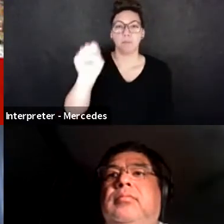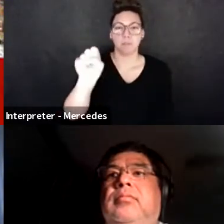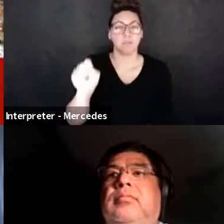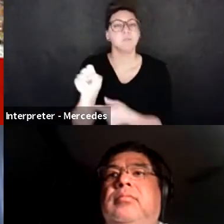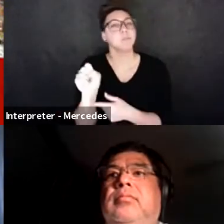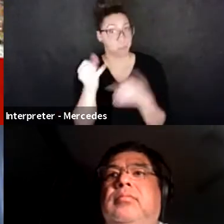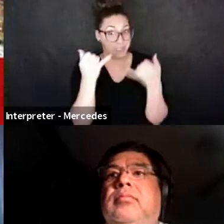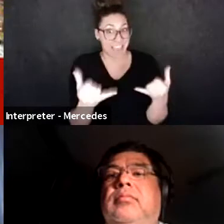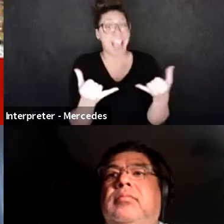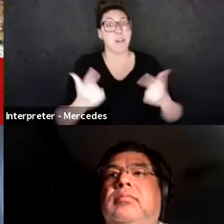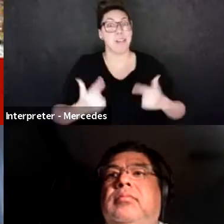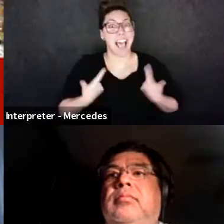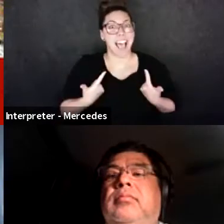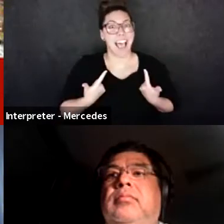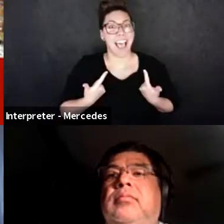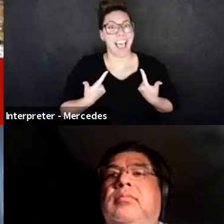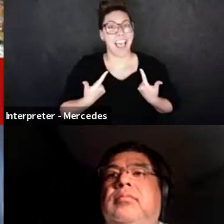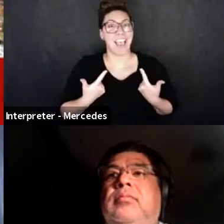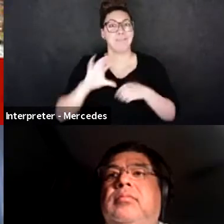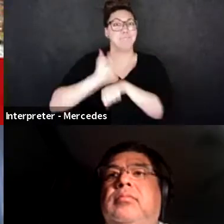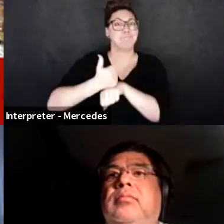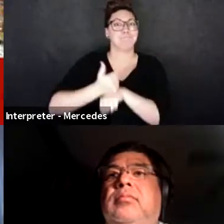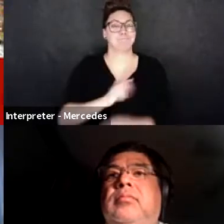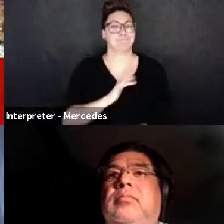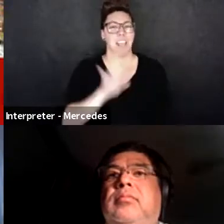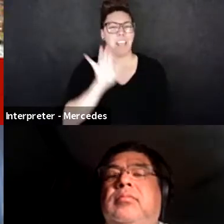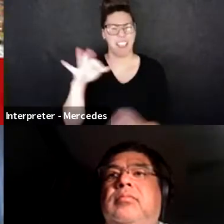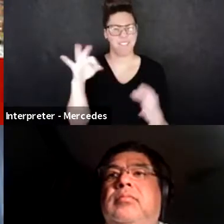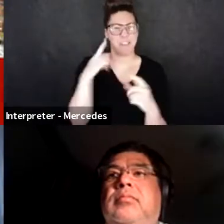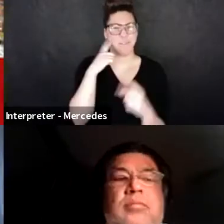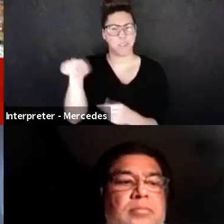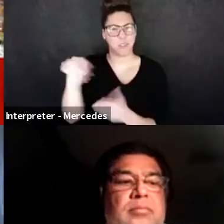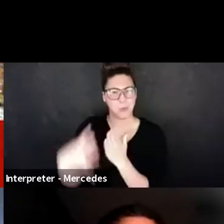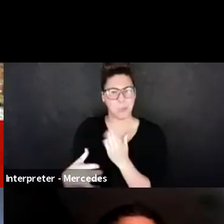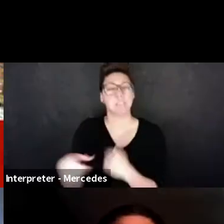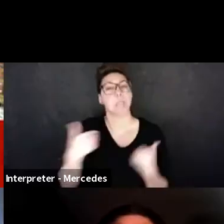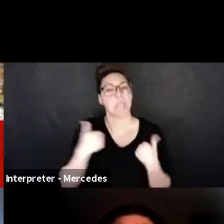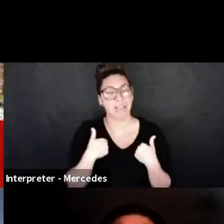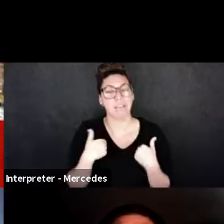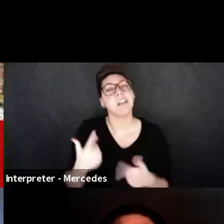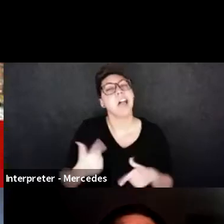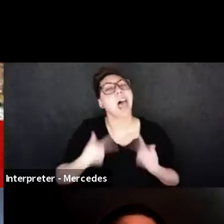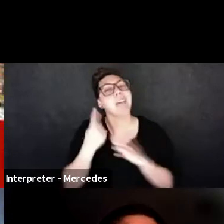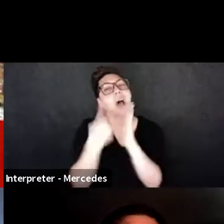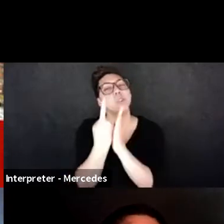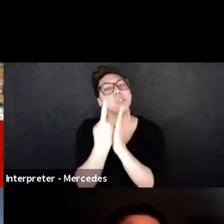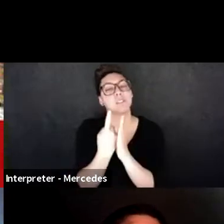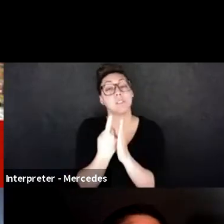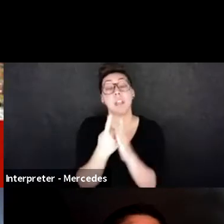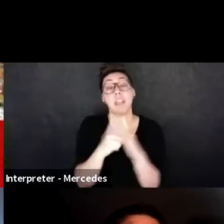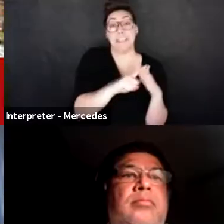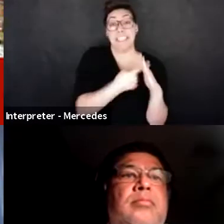launched live. And that feedback for students, we've been holding live hours at the beginning of every